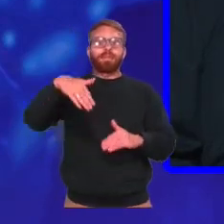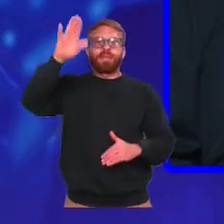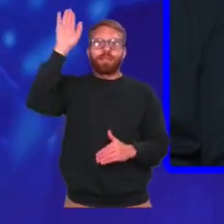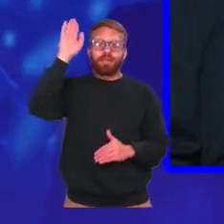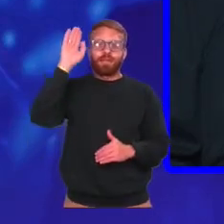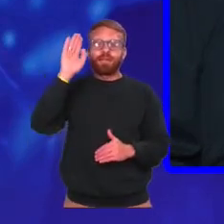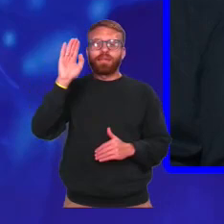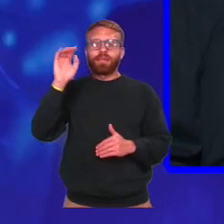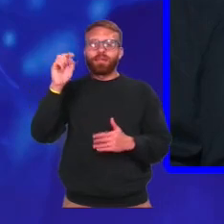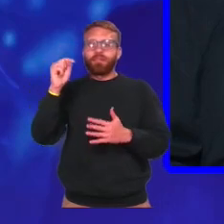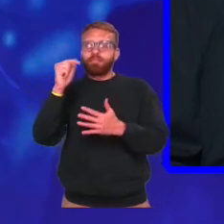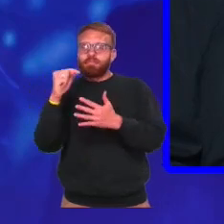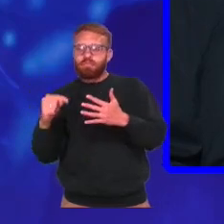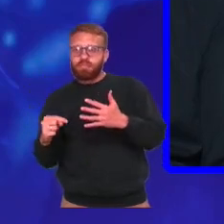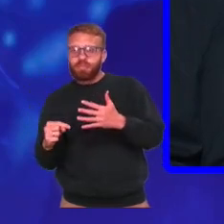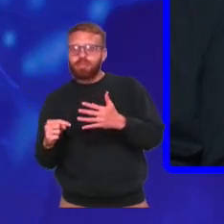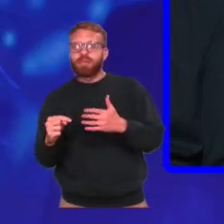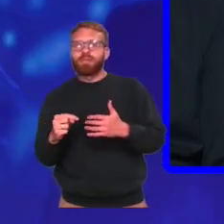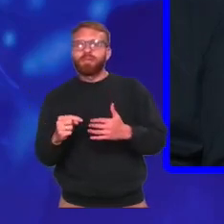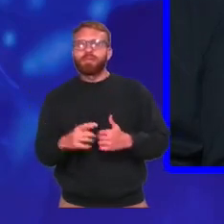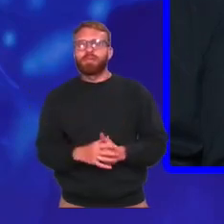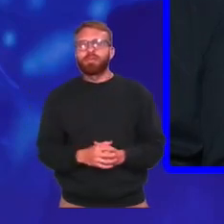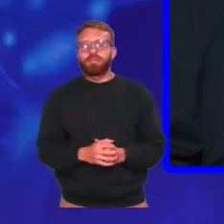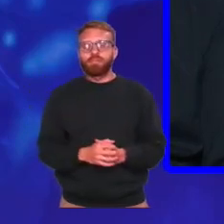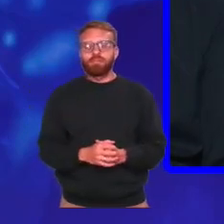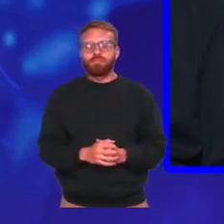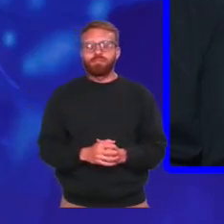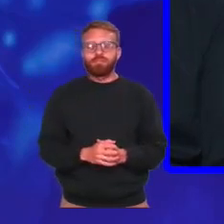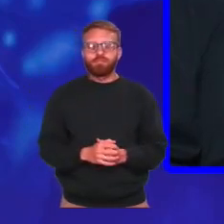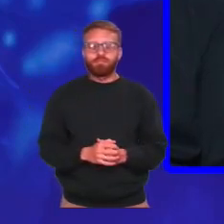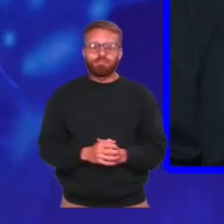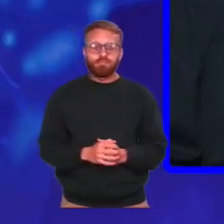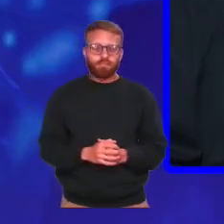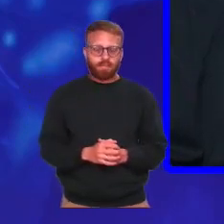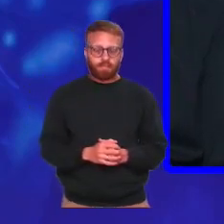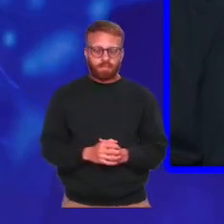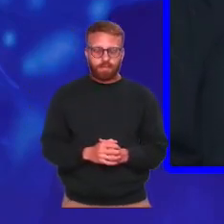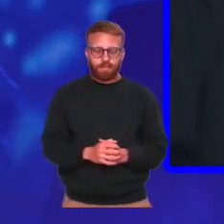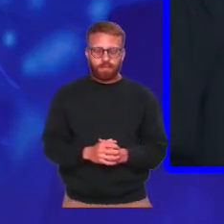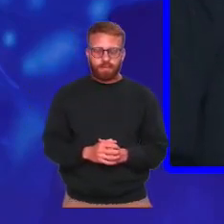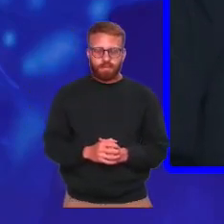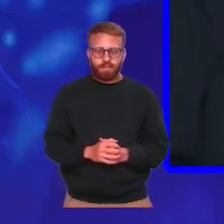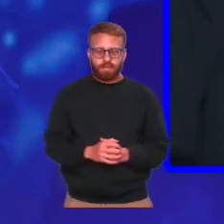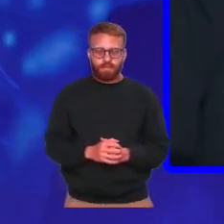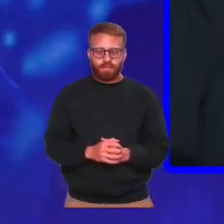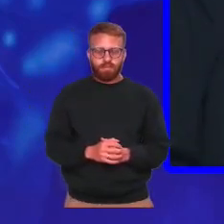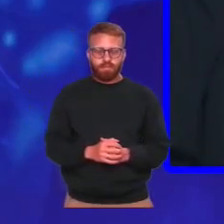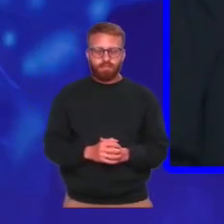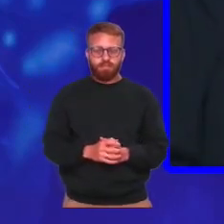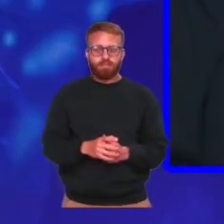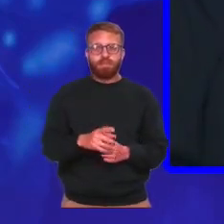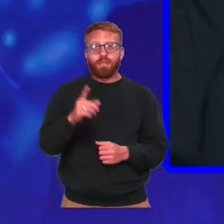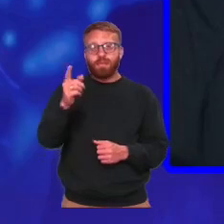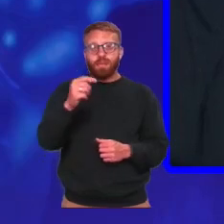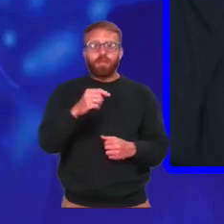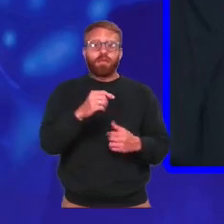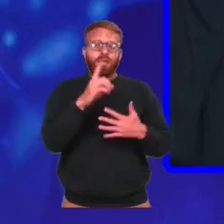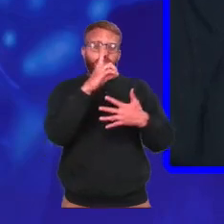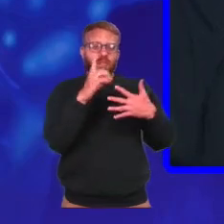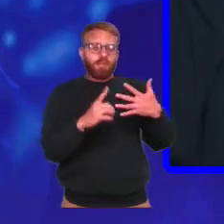of the audio assets are all localized languages because there's so many of them, and we have 50, 100,000 lines, these kinds of numbers, they're